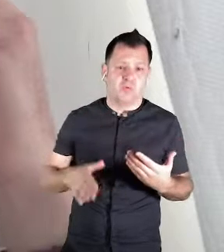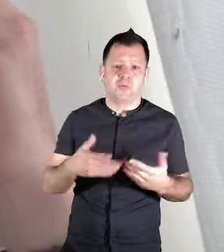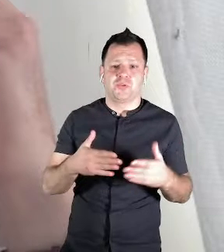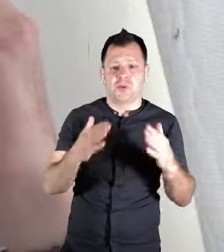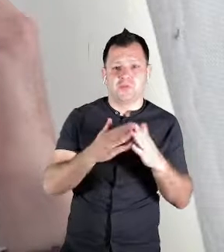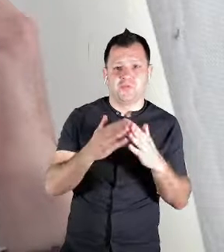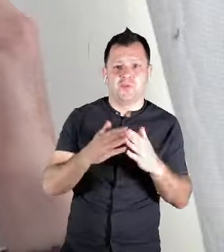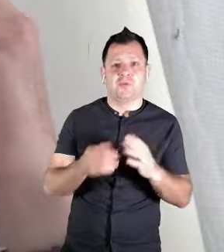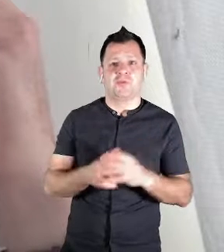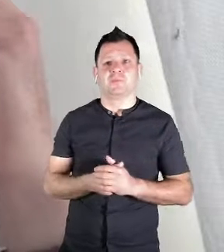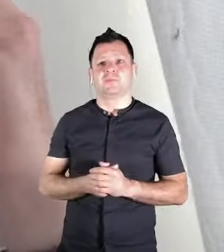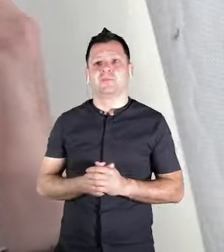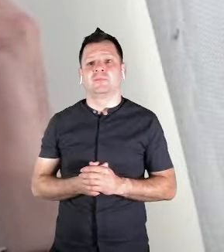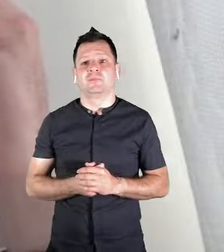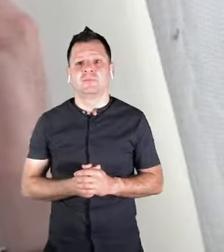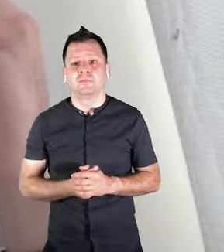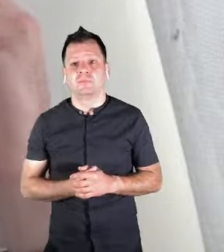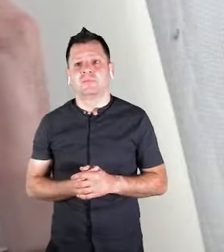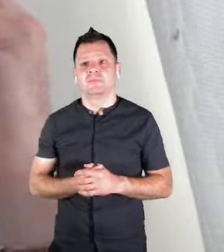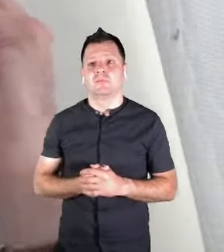northern country with snow